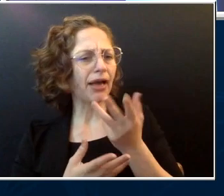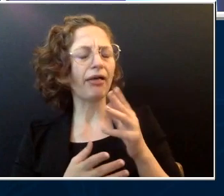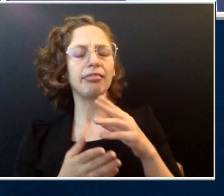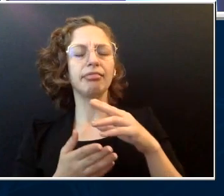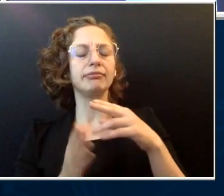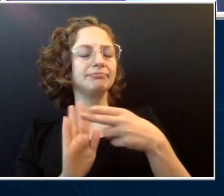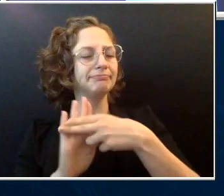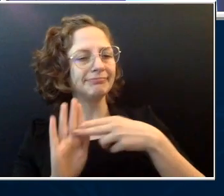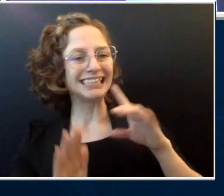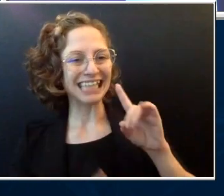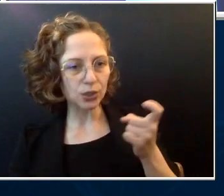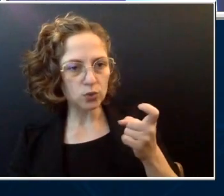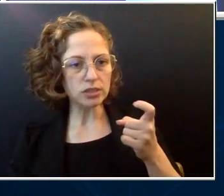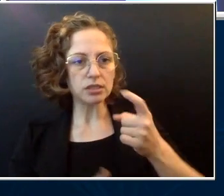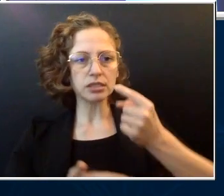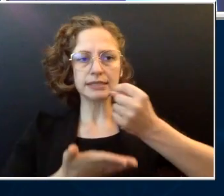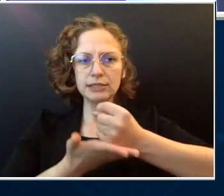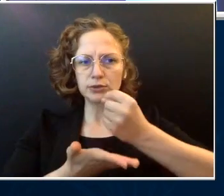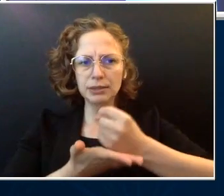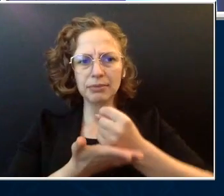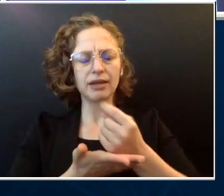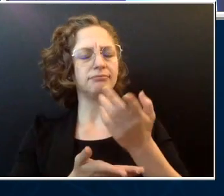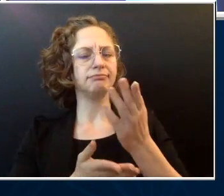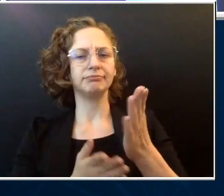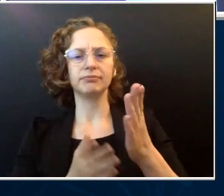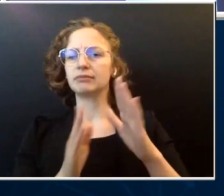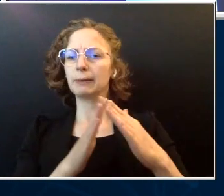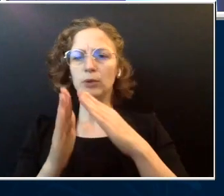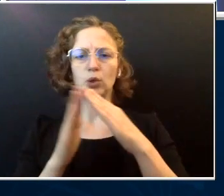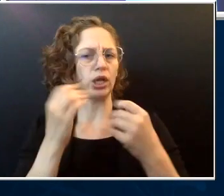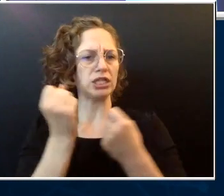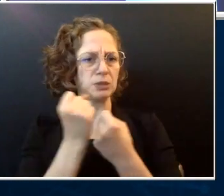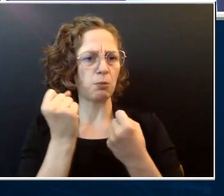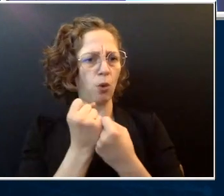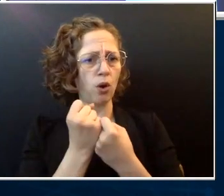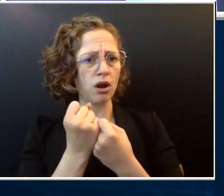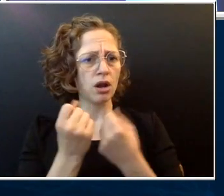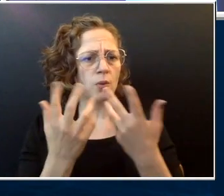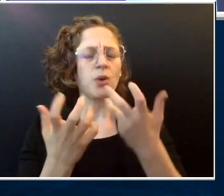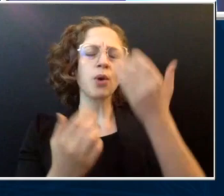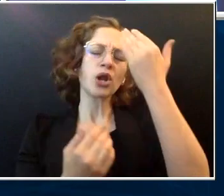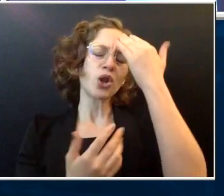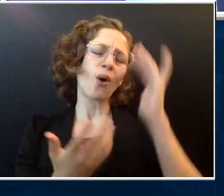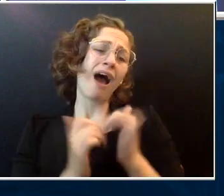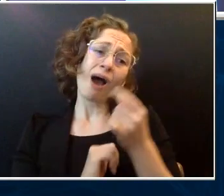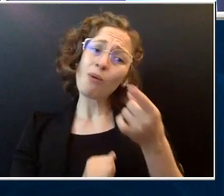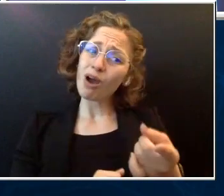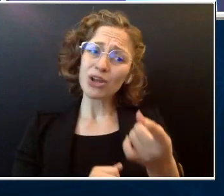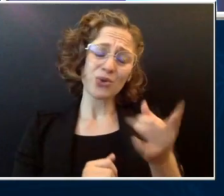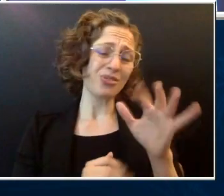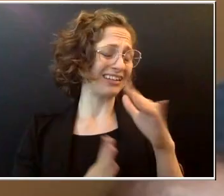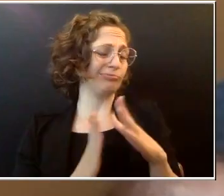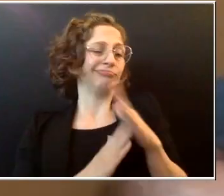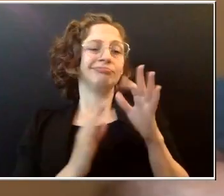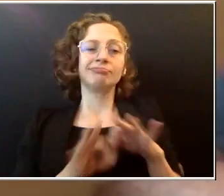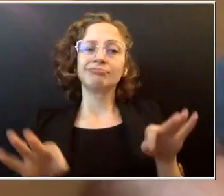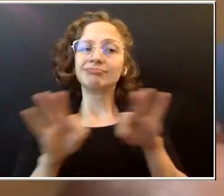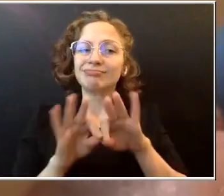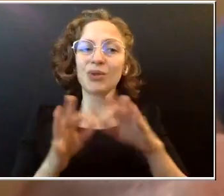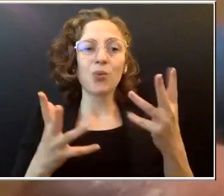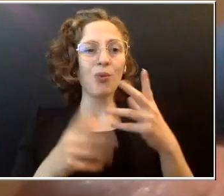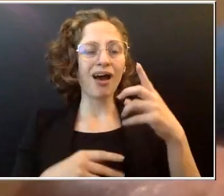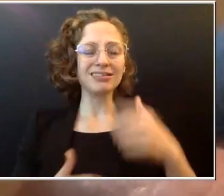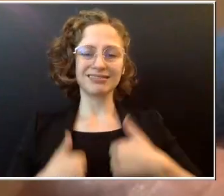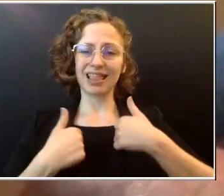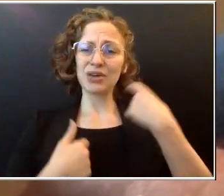from the community. But most importantly, we just want to find out how you're doing. What does life look like for you today? Well, I can